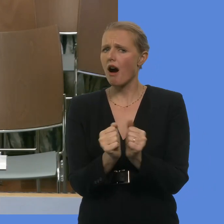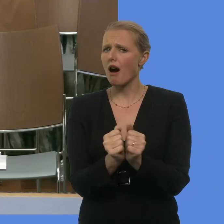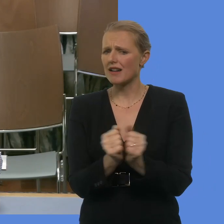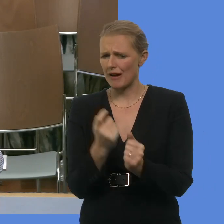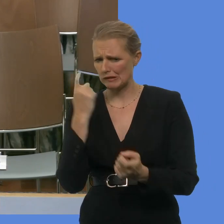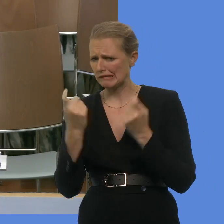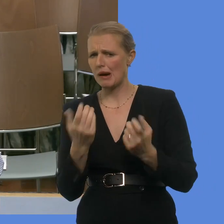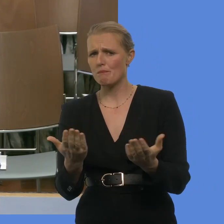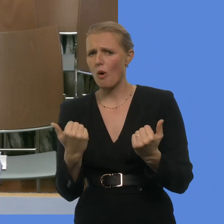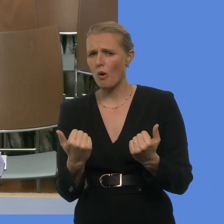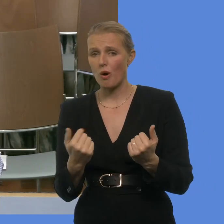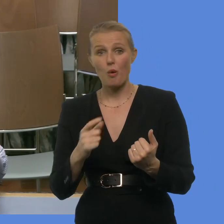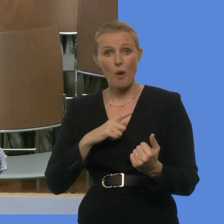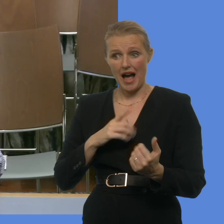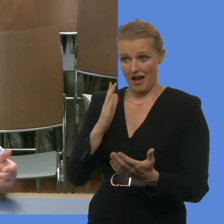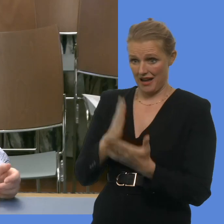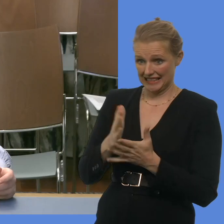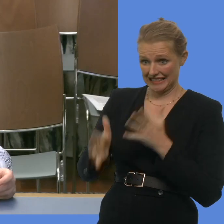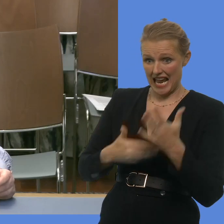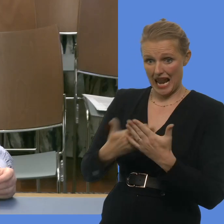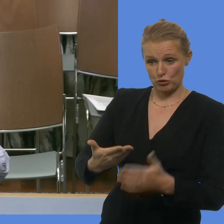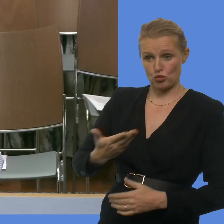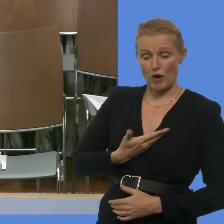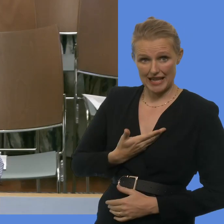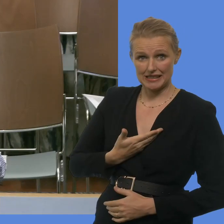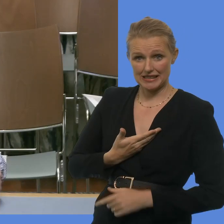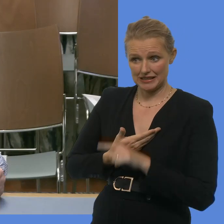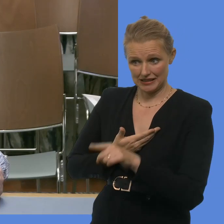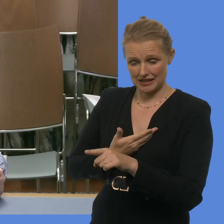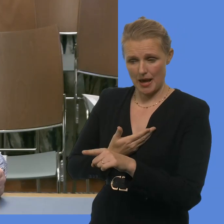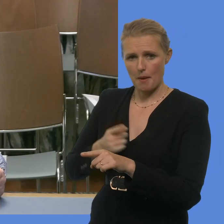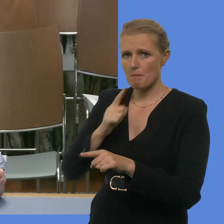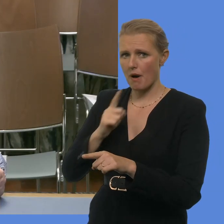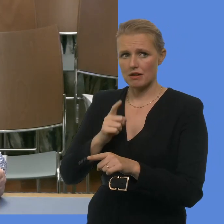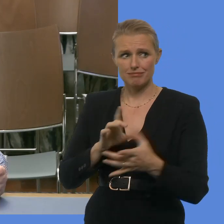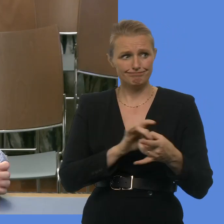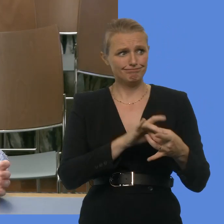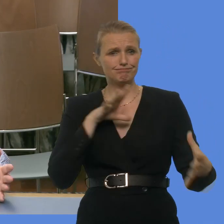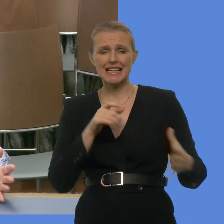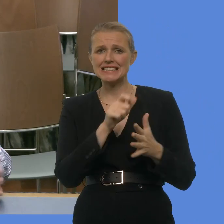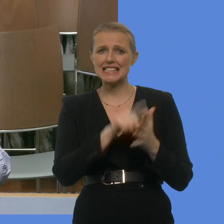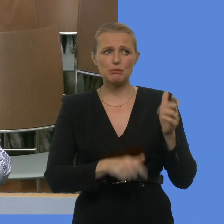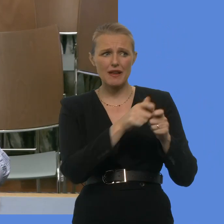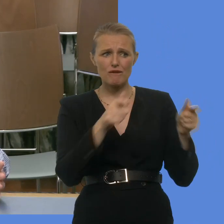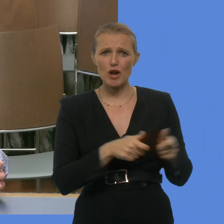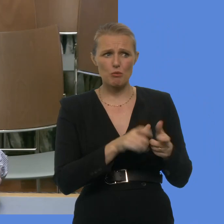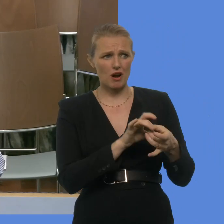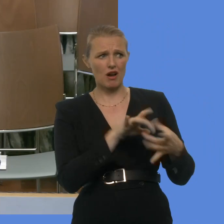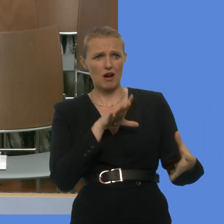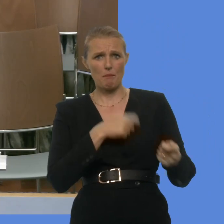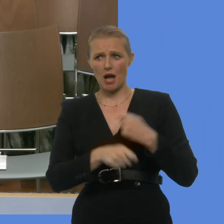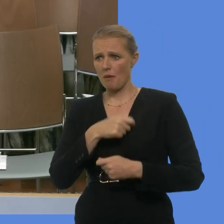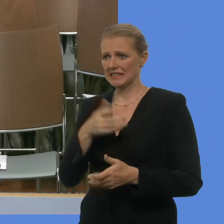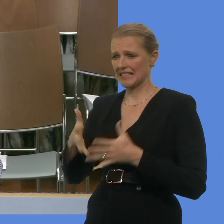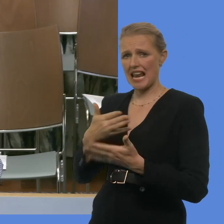the bill enhances sign language rights beyond the existing disability legal frameworks, and whether the reliance on